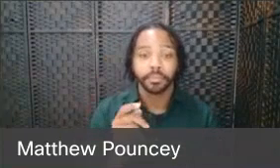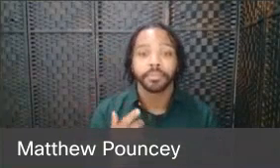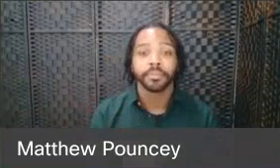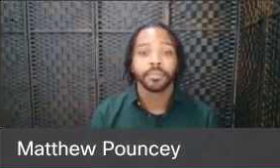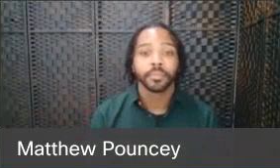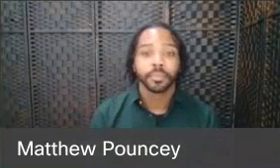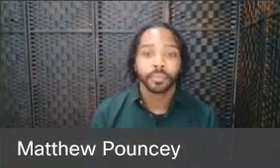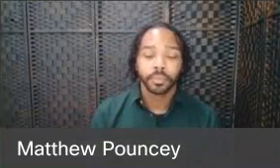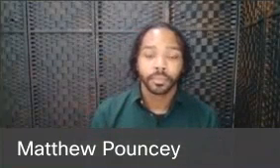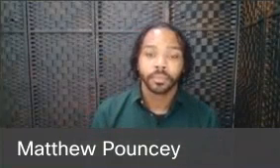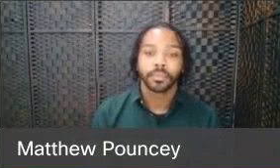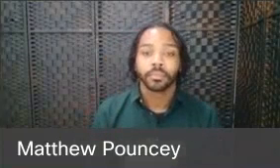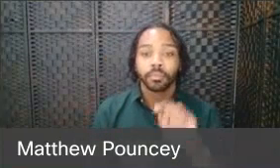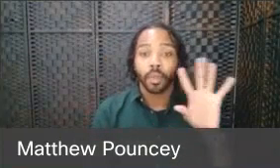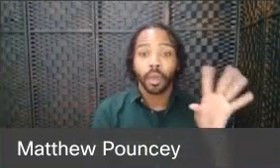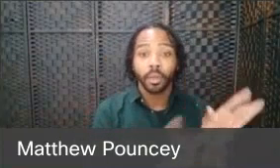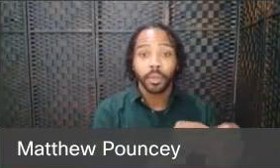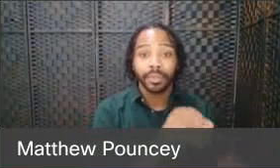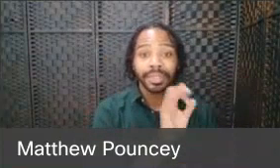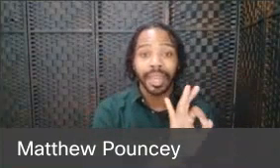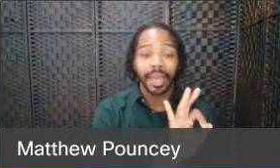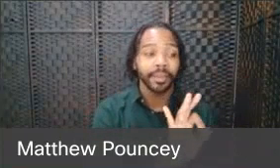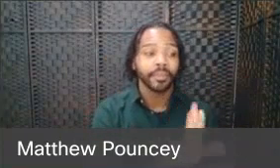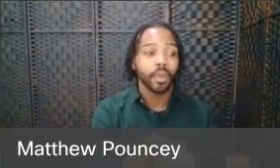there have been 9 in host homes,